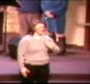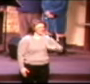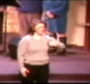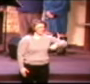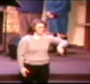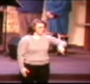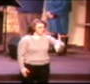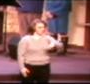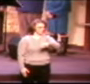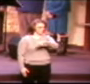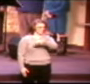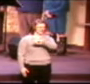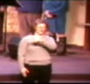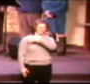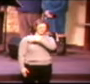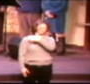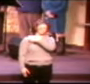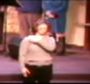on